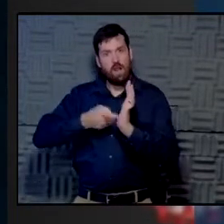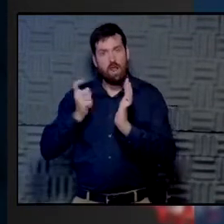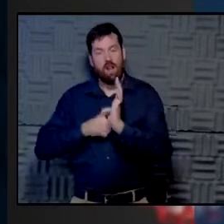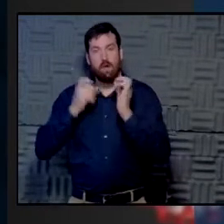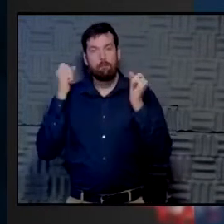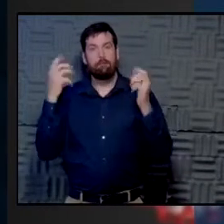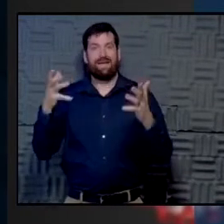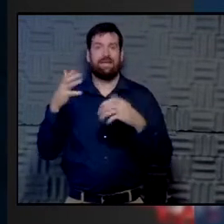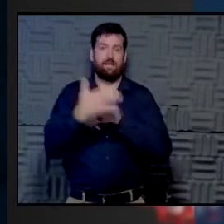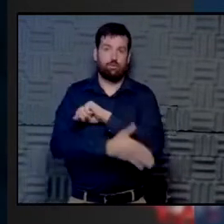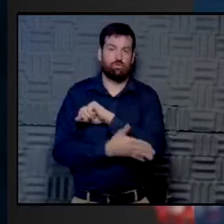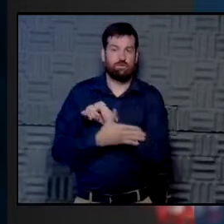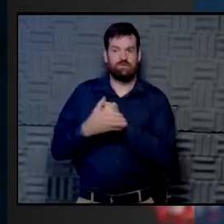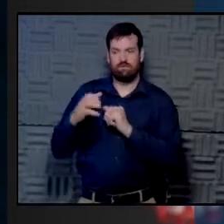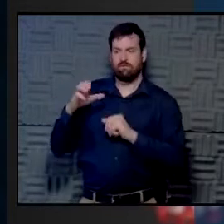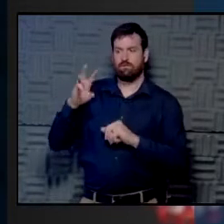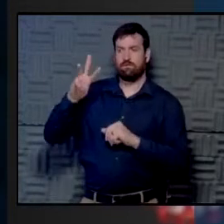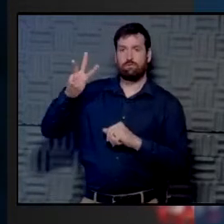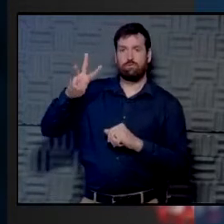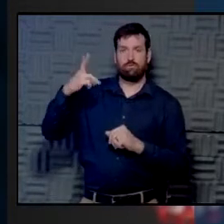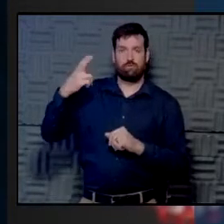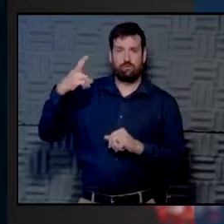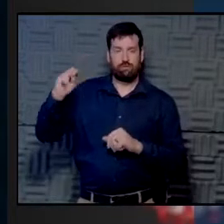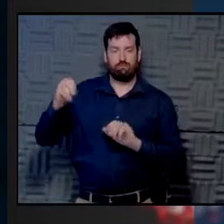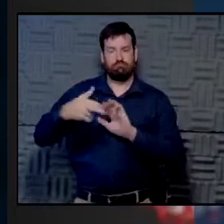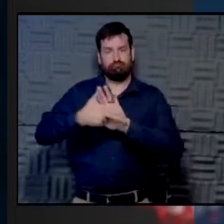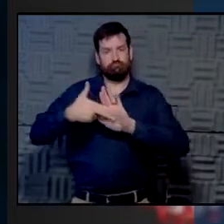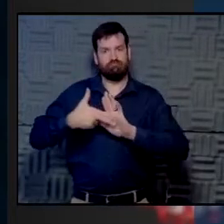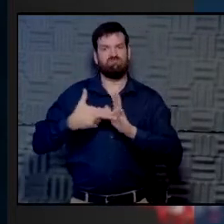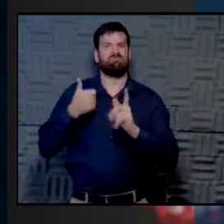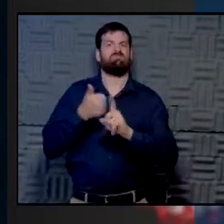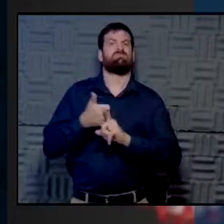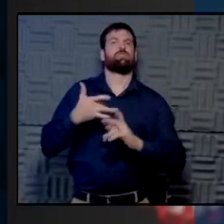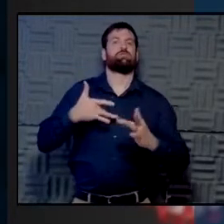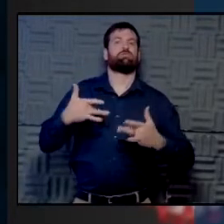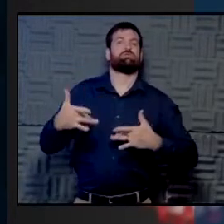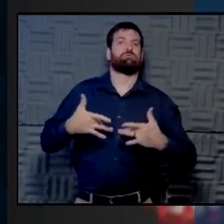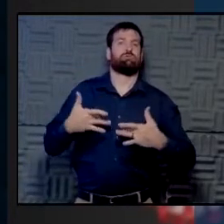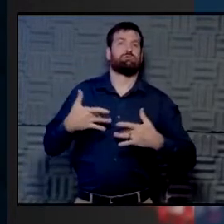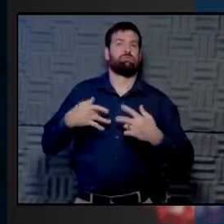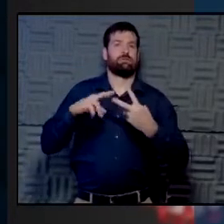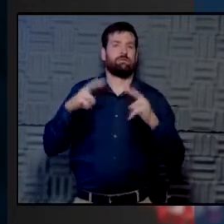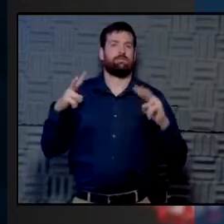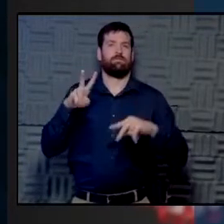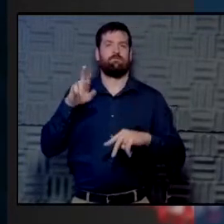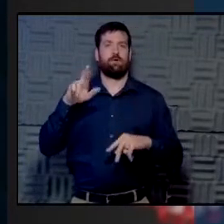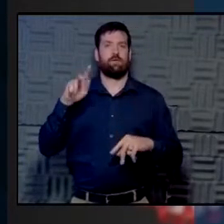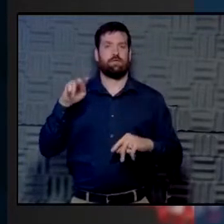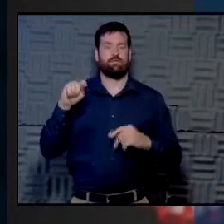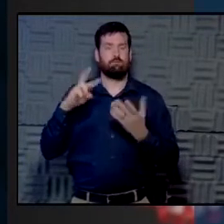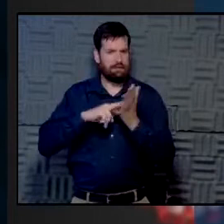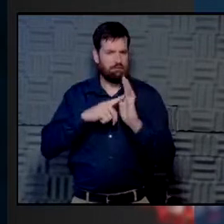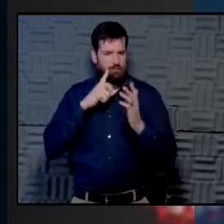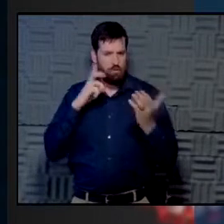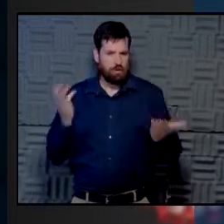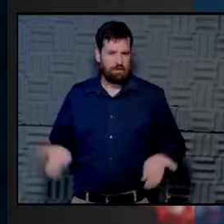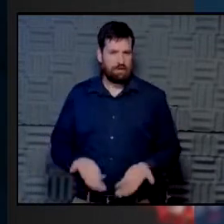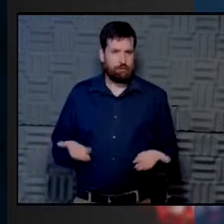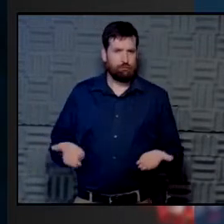It is now designated by the World Health Organization as a variant of concern. What does that mean to us living in